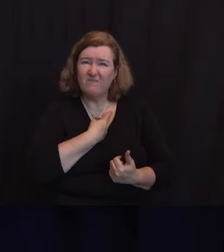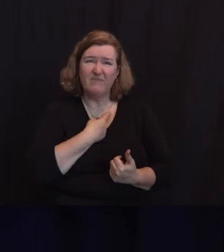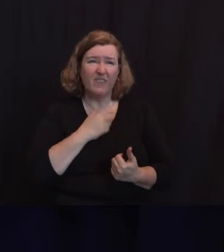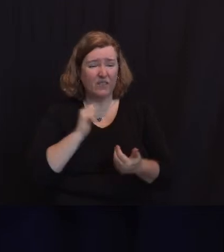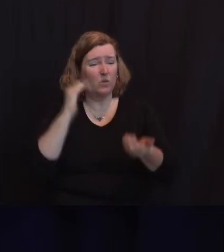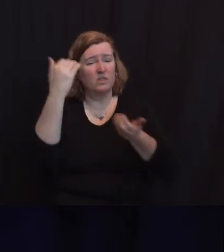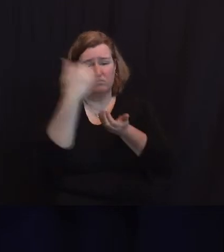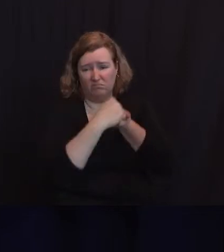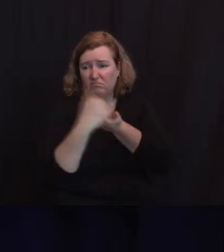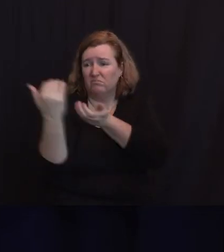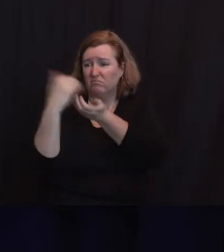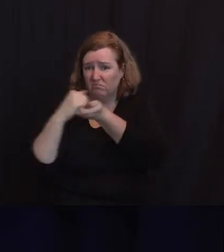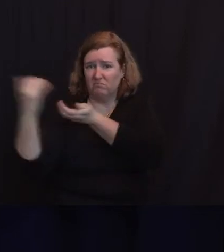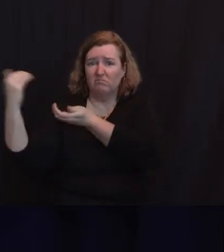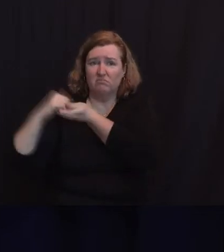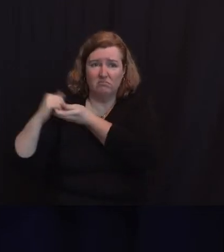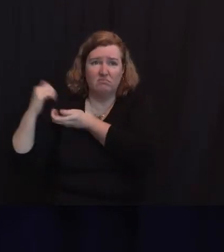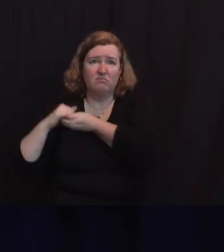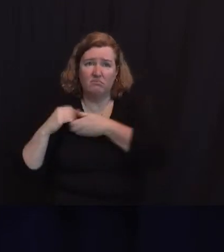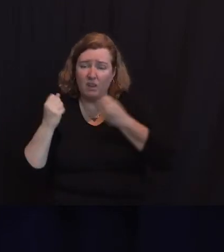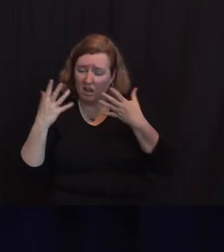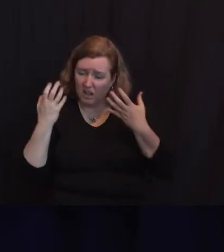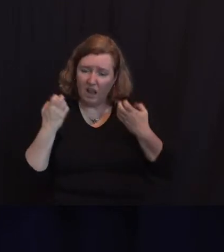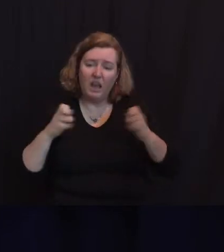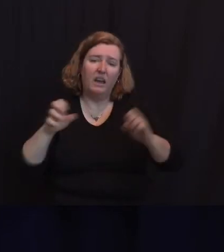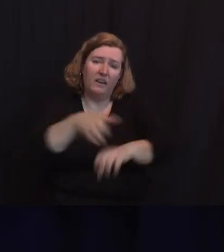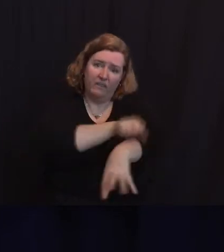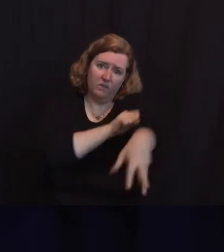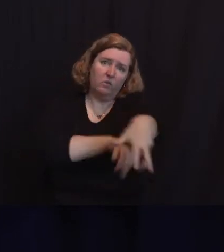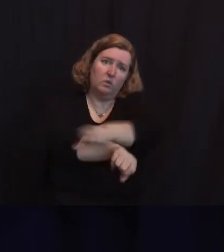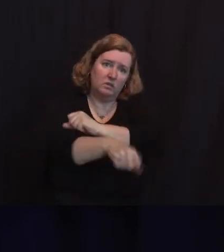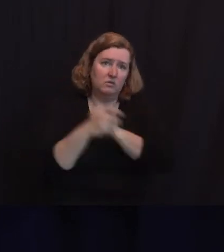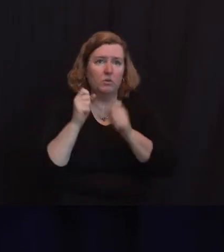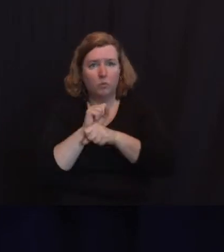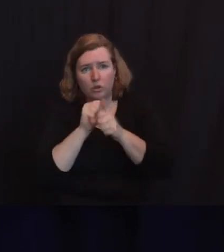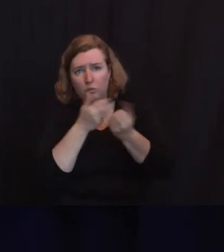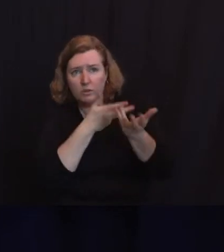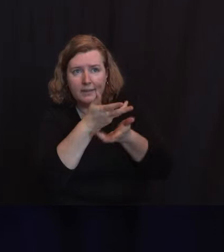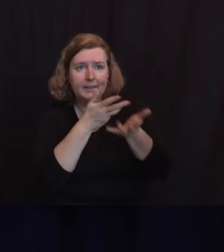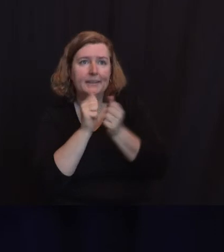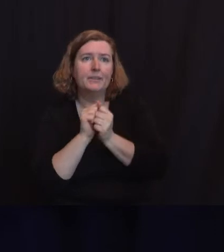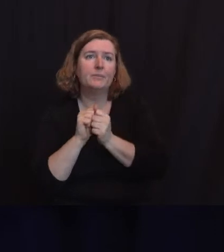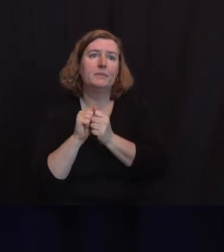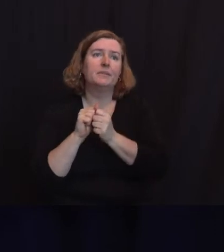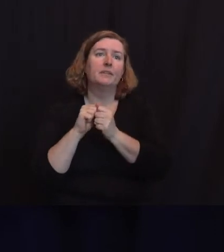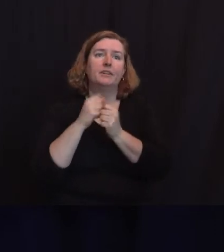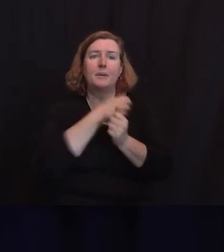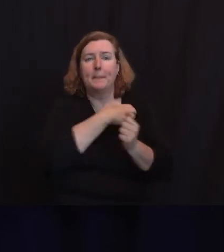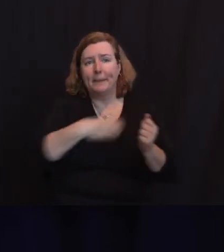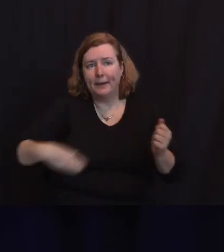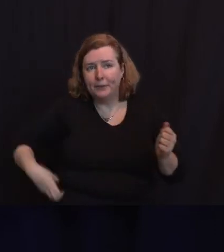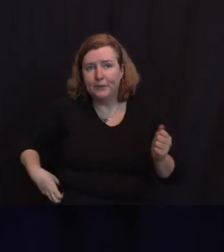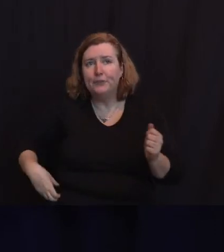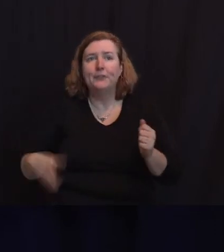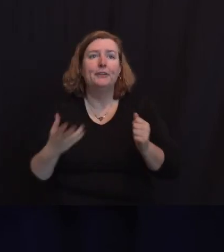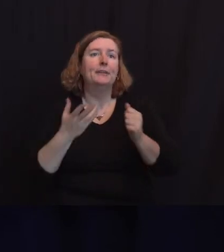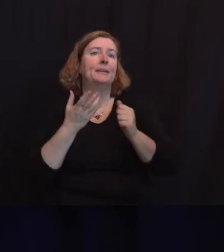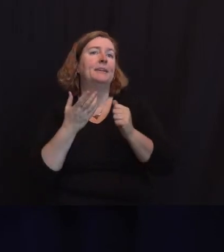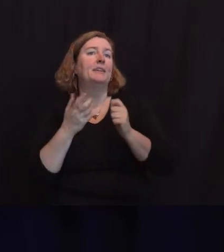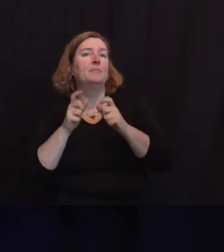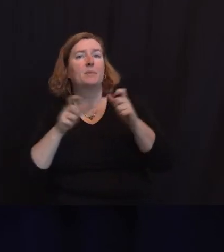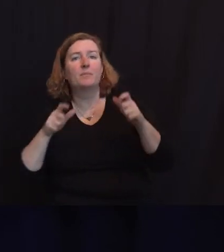lot of effort with the elected officials, the community trusted advisors, and the religious